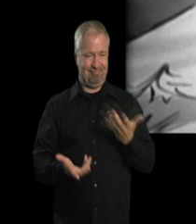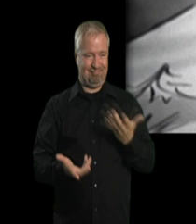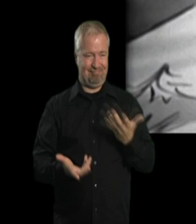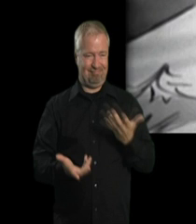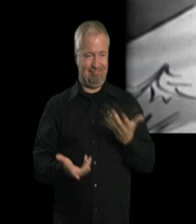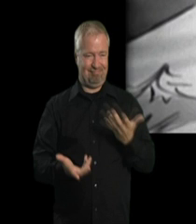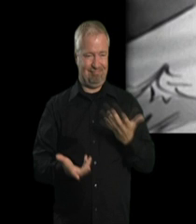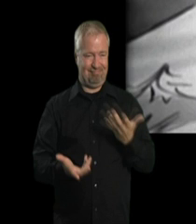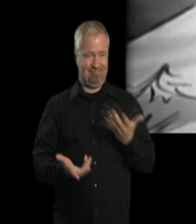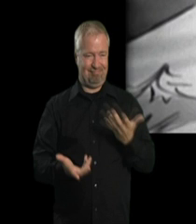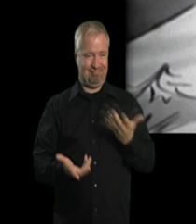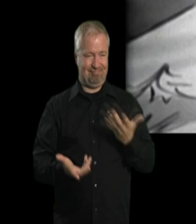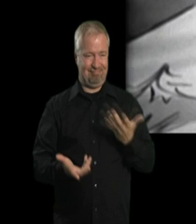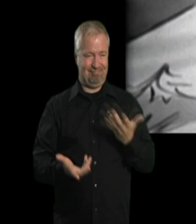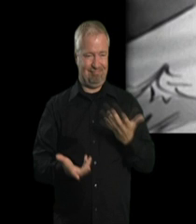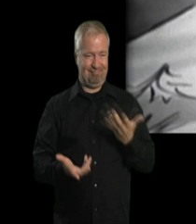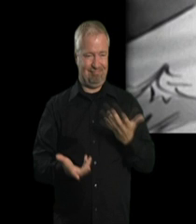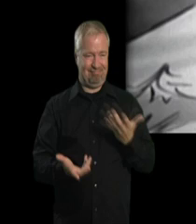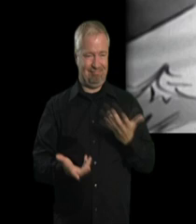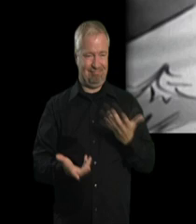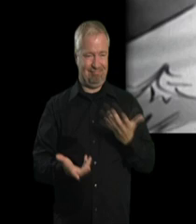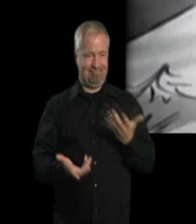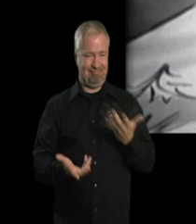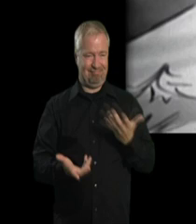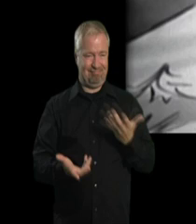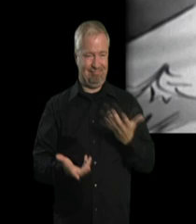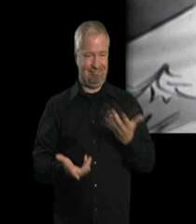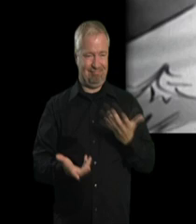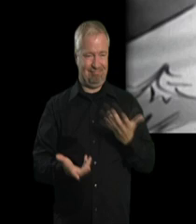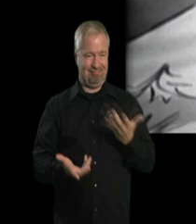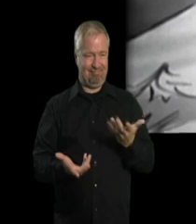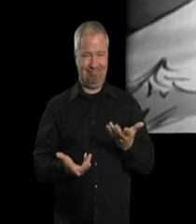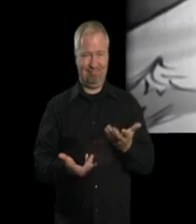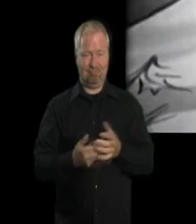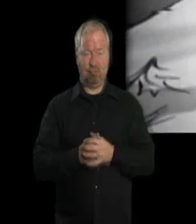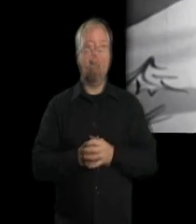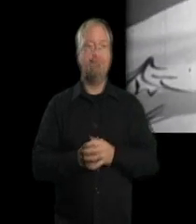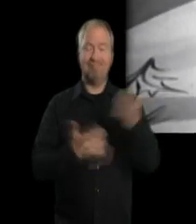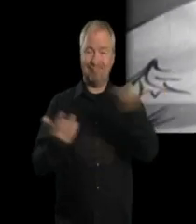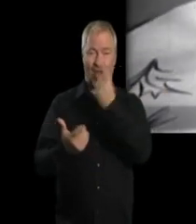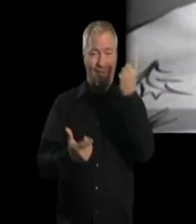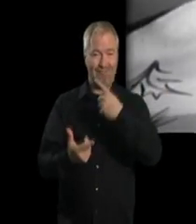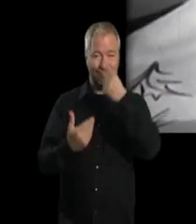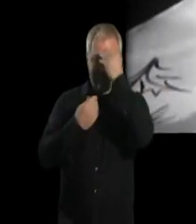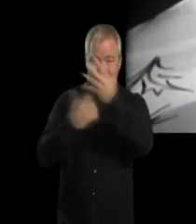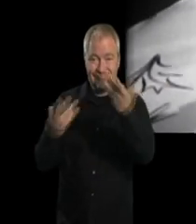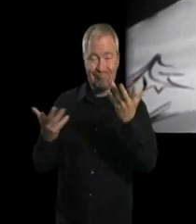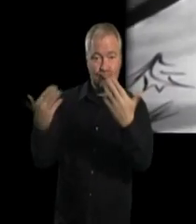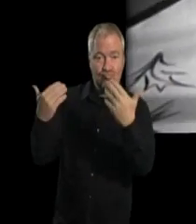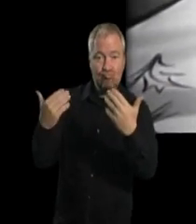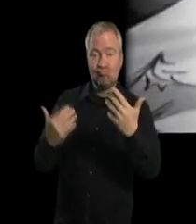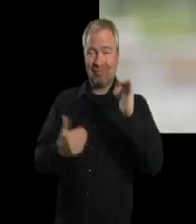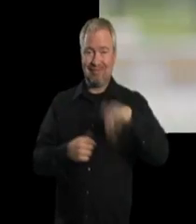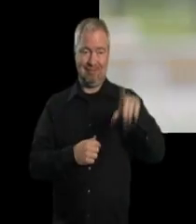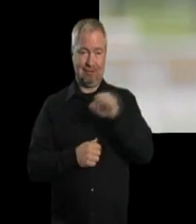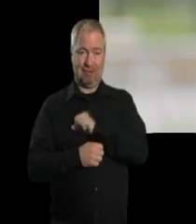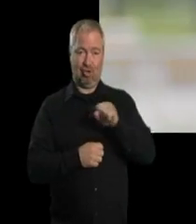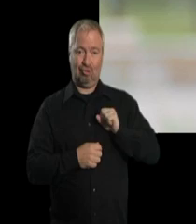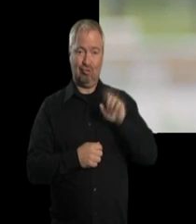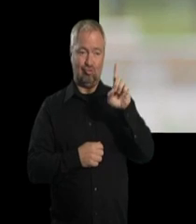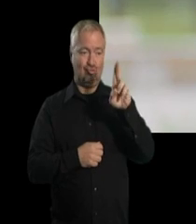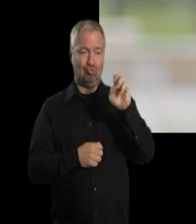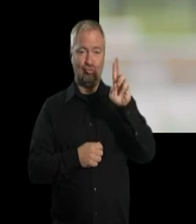lines like leaves on a large pad of paper. John Schatzline interviews. He was always open to listening.